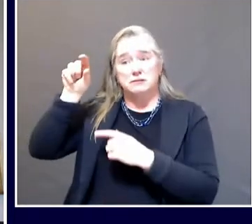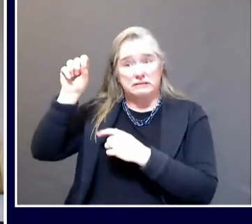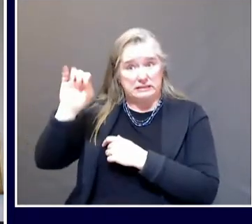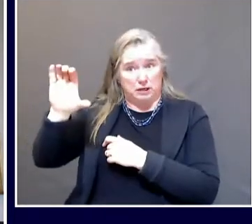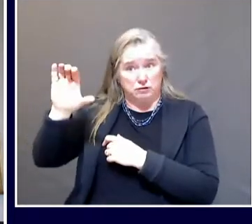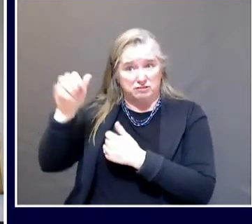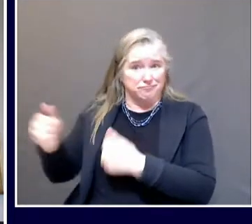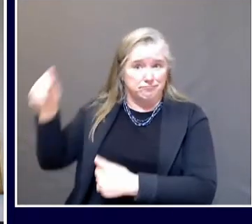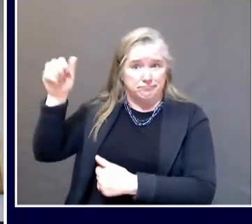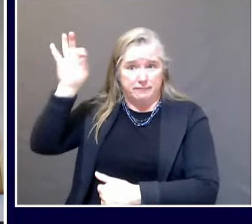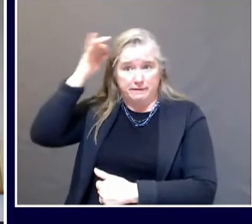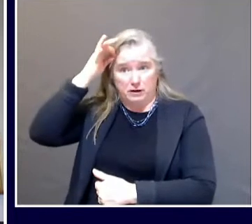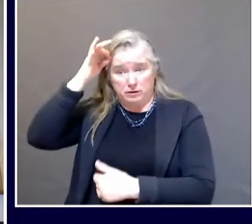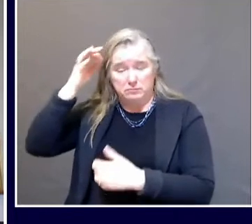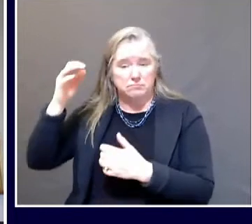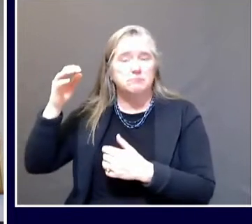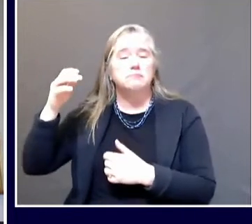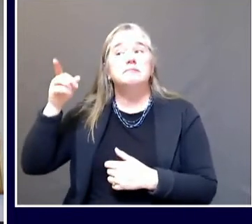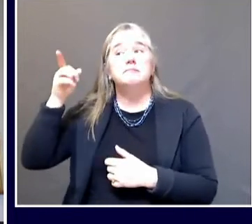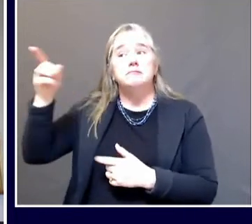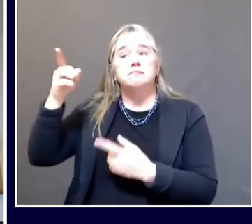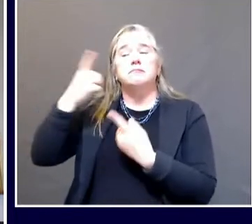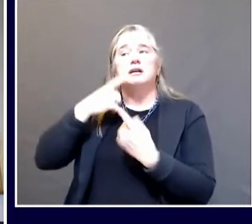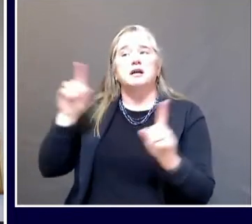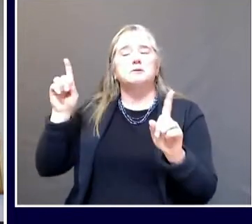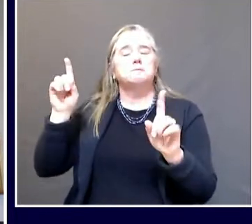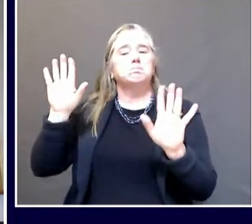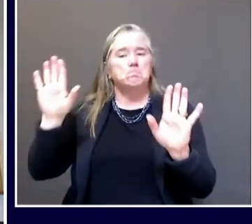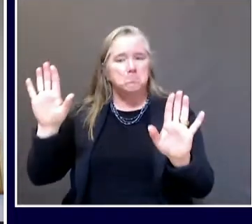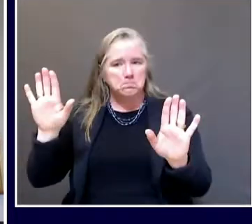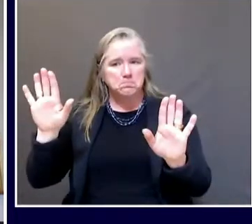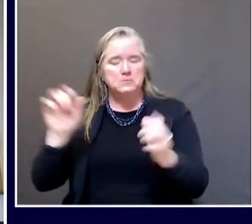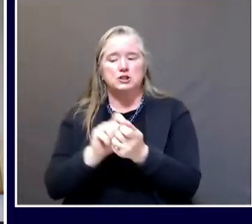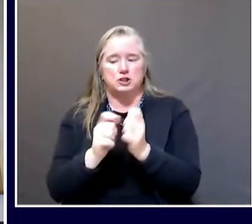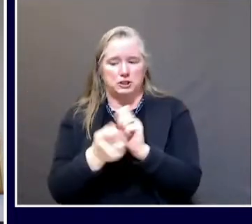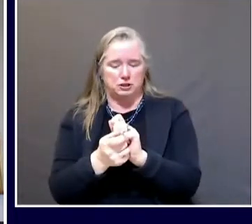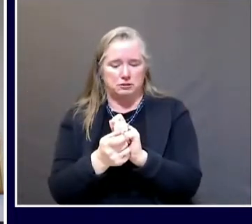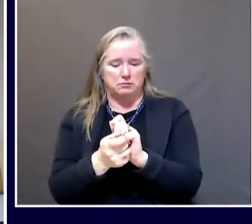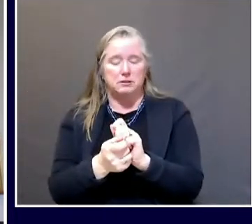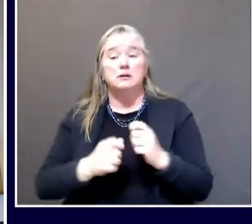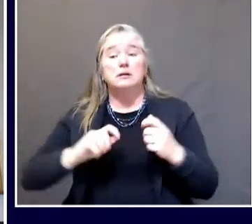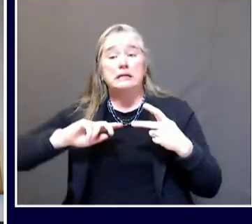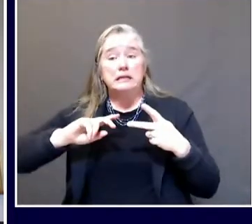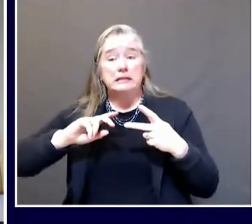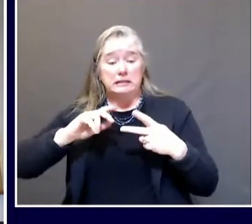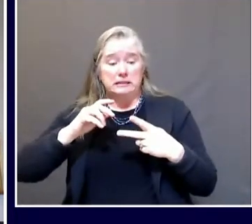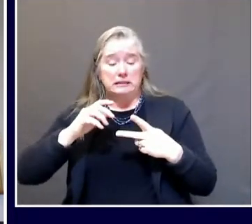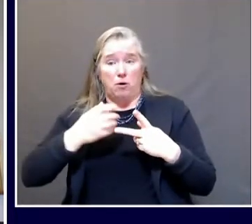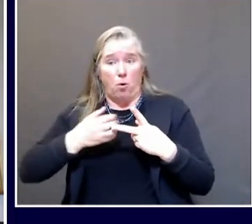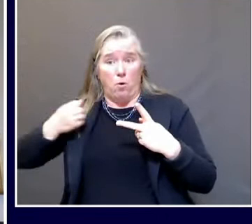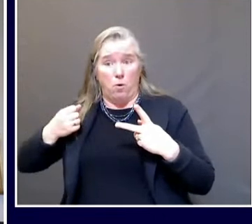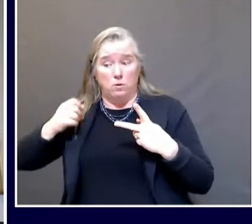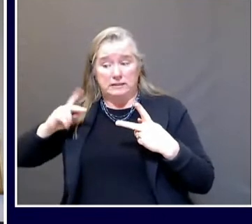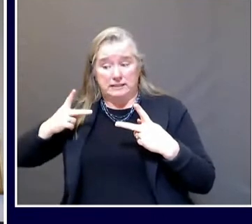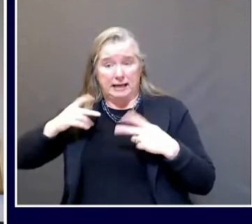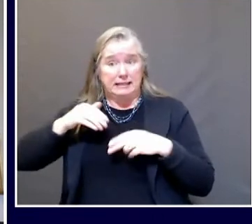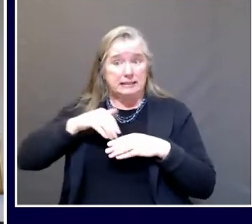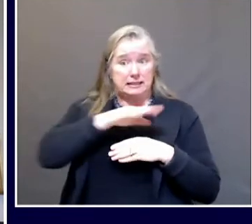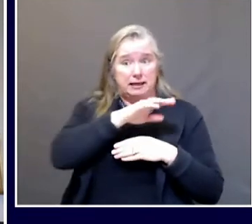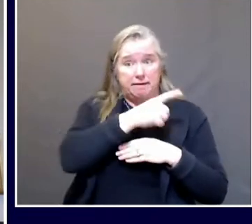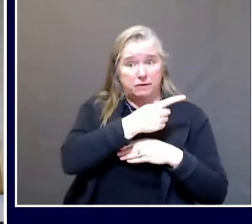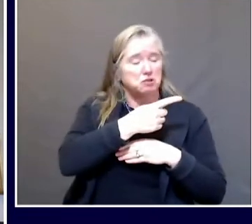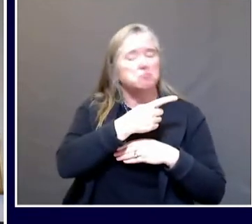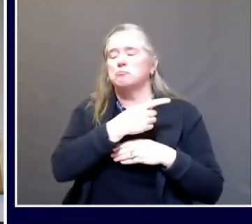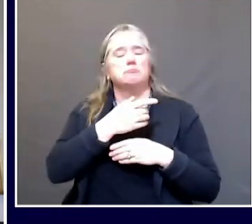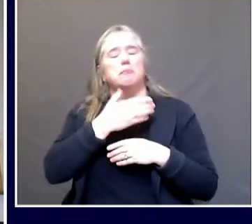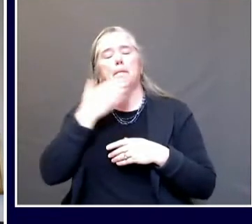announced that the US government would soon stop holding those second doses in reserve and rather push